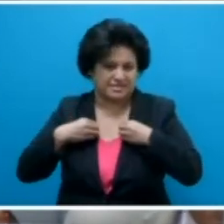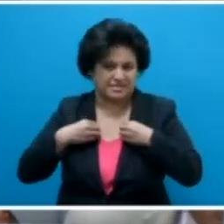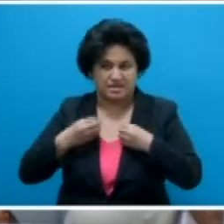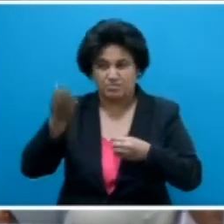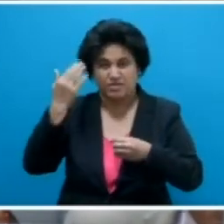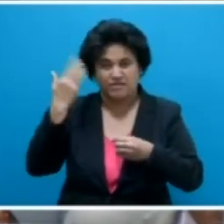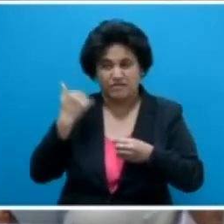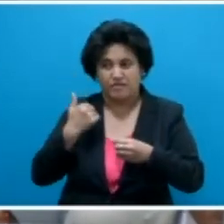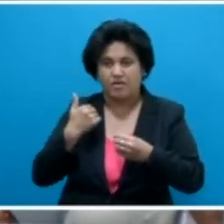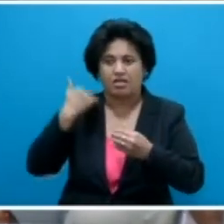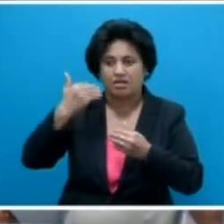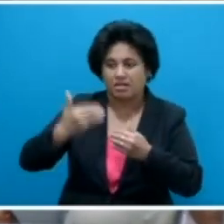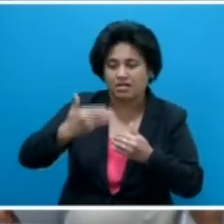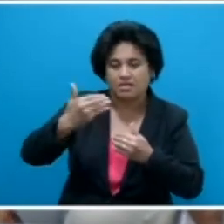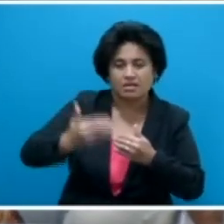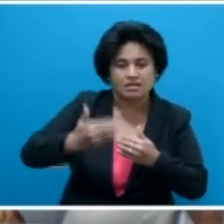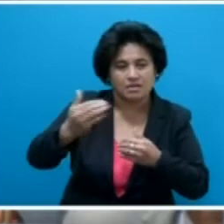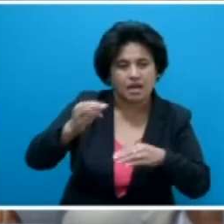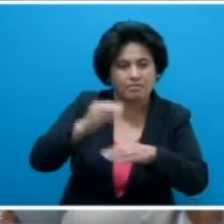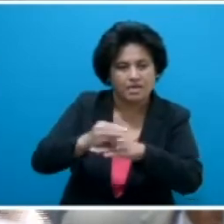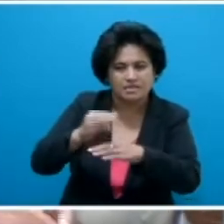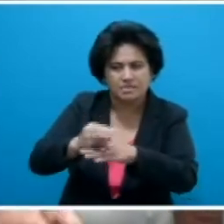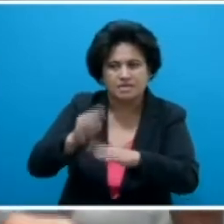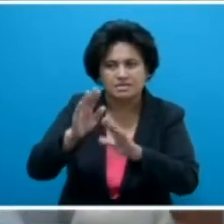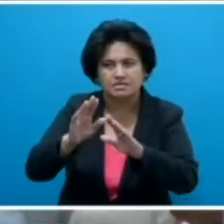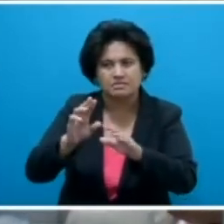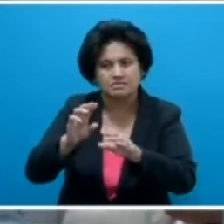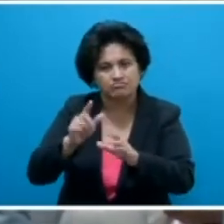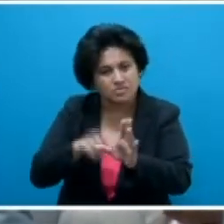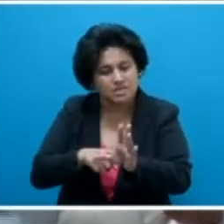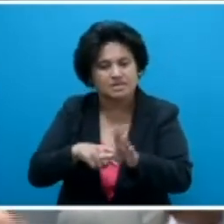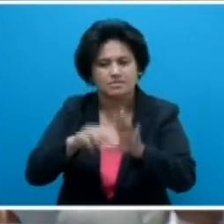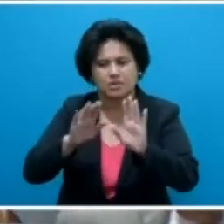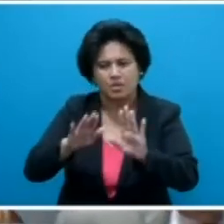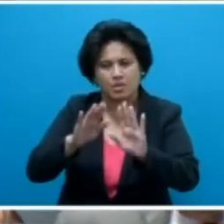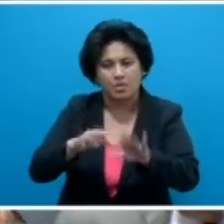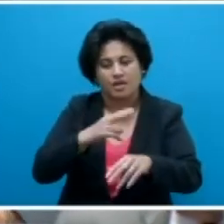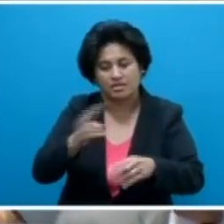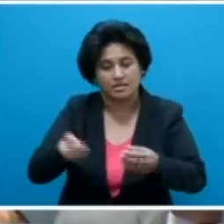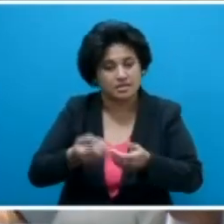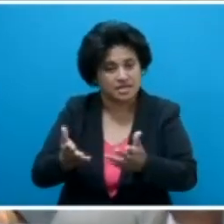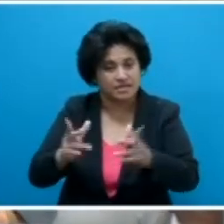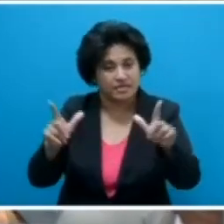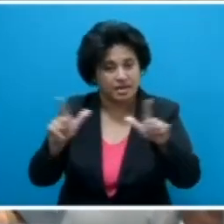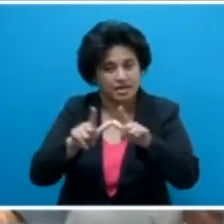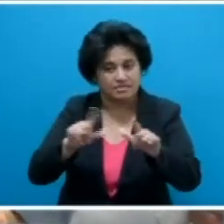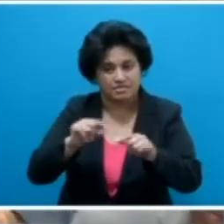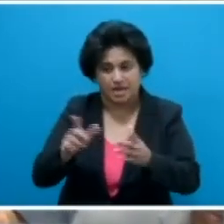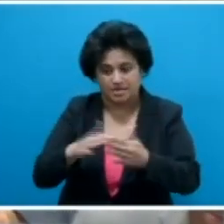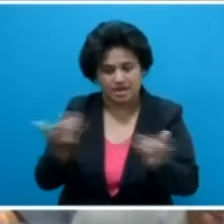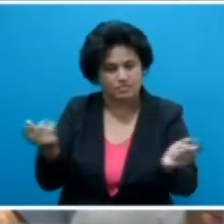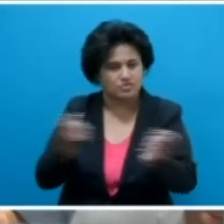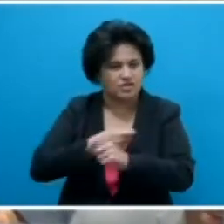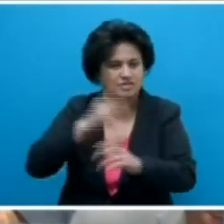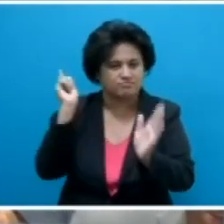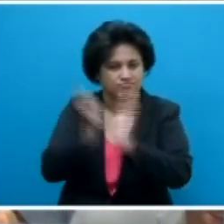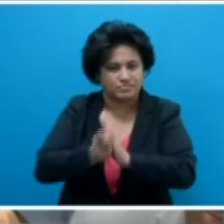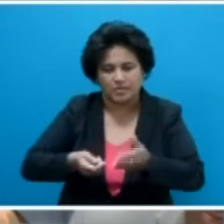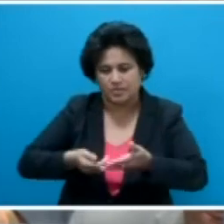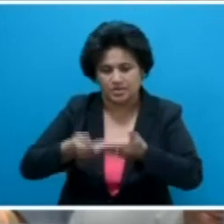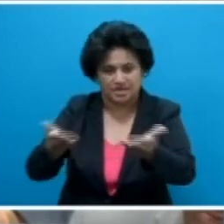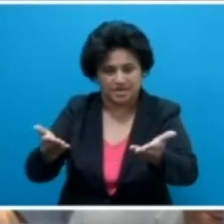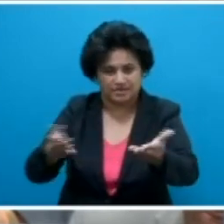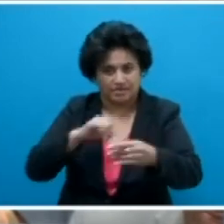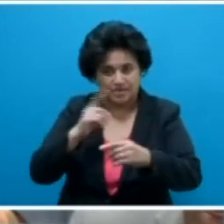years to issue. This will now be shorter, provided the applicant fulfills the stringent